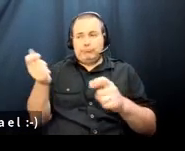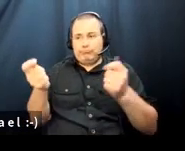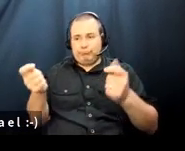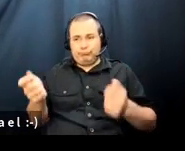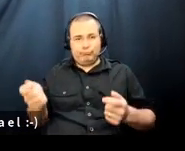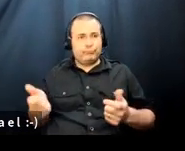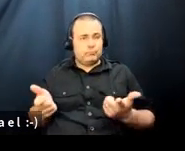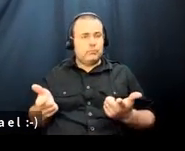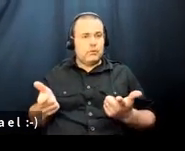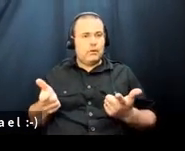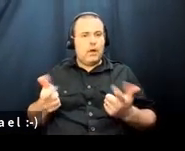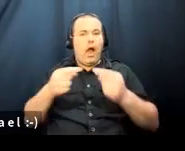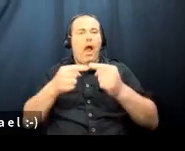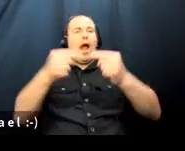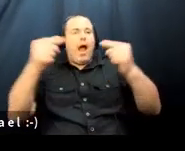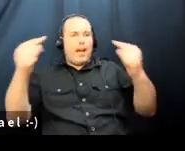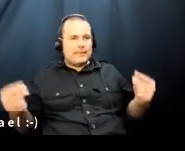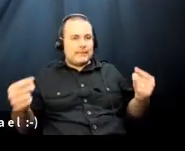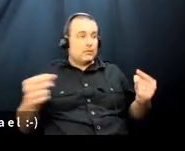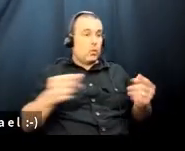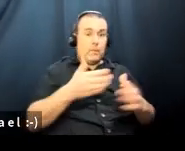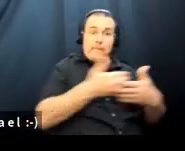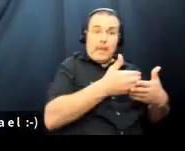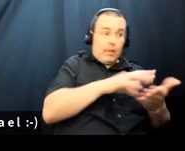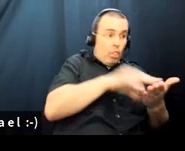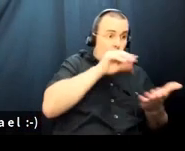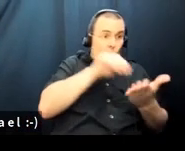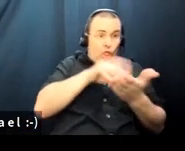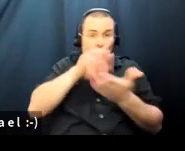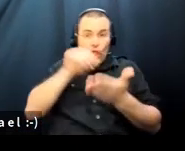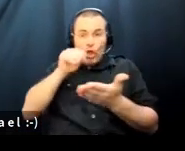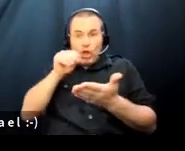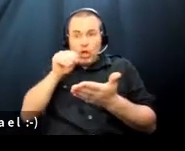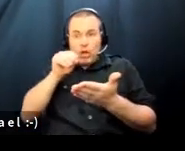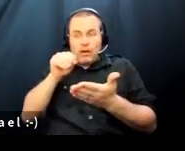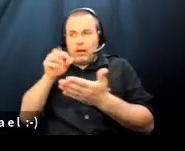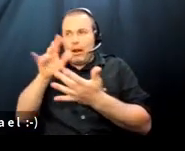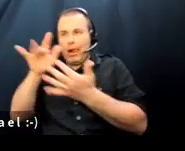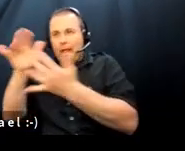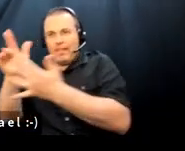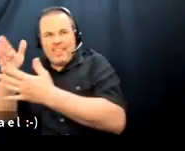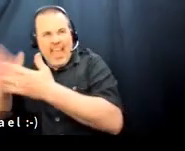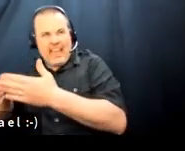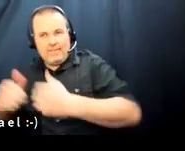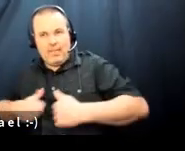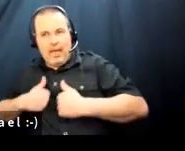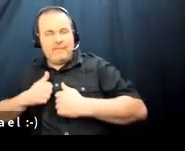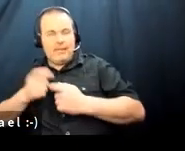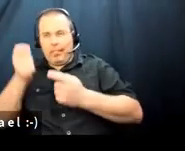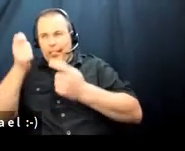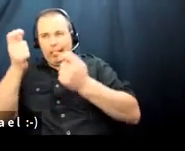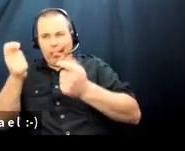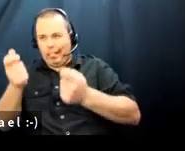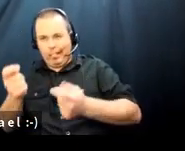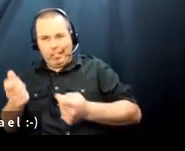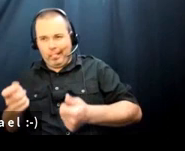opposite they learned them as babies. So let me explain what I mean. When an infant is